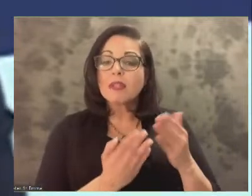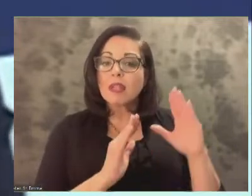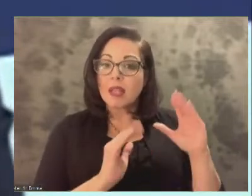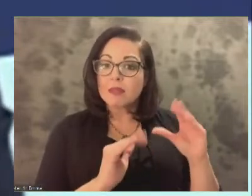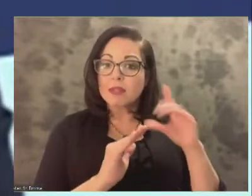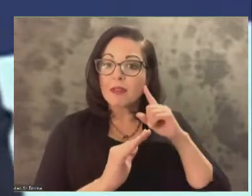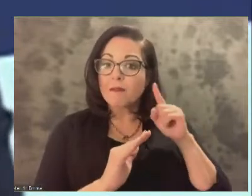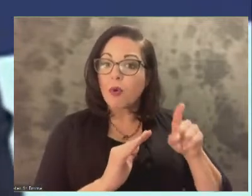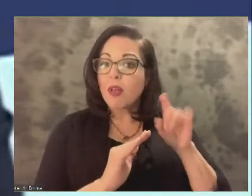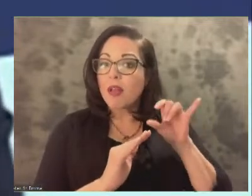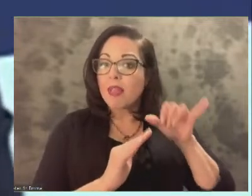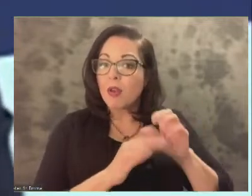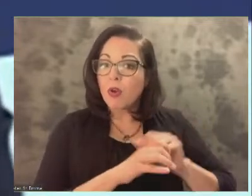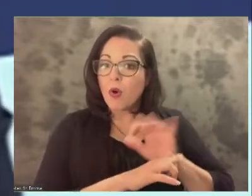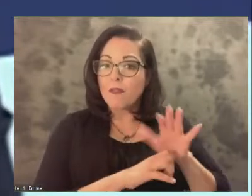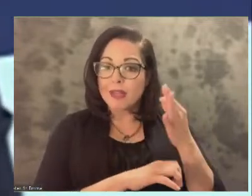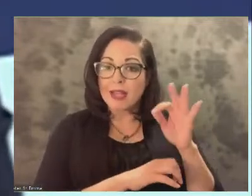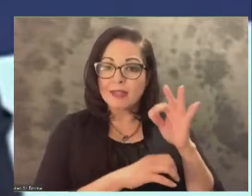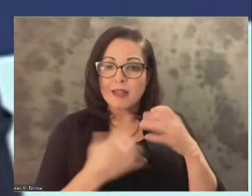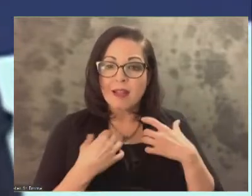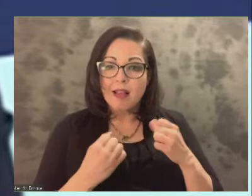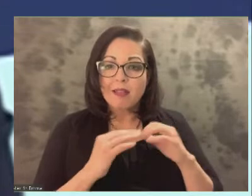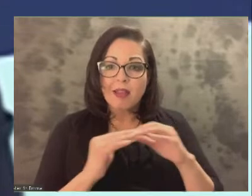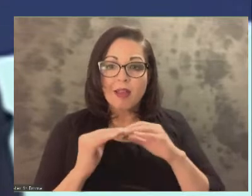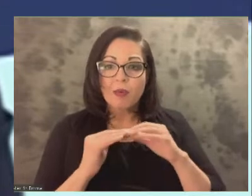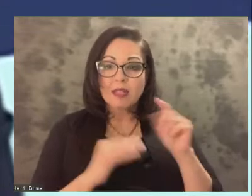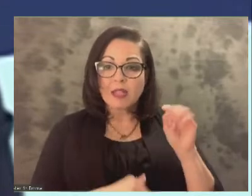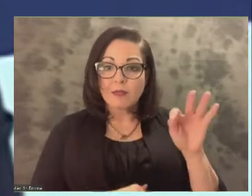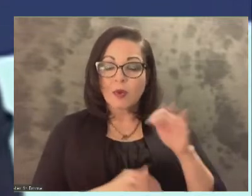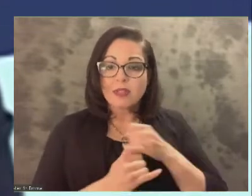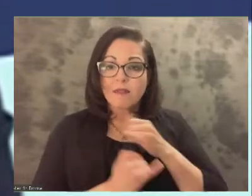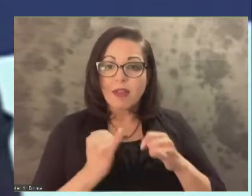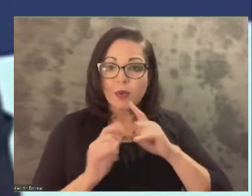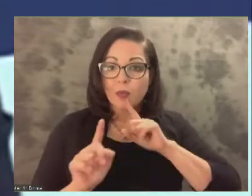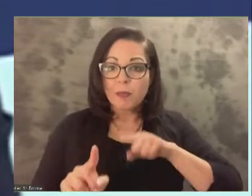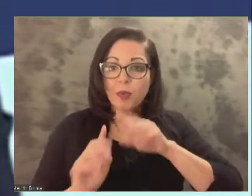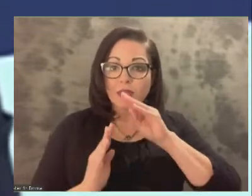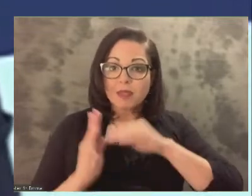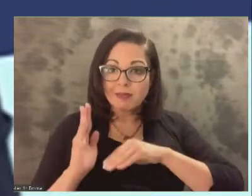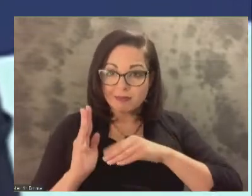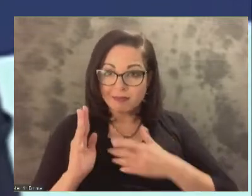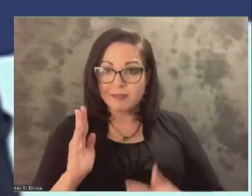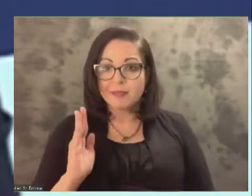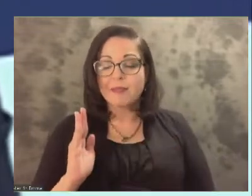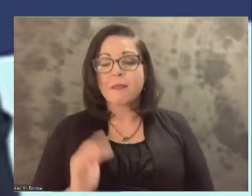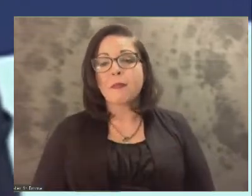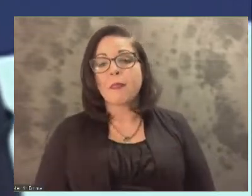of the COVID-19 Health Equity Task Force final report.